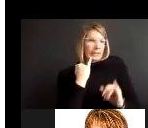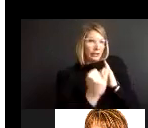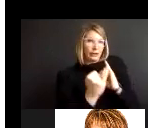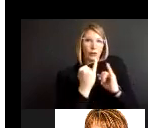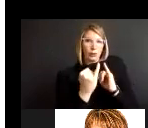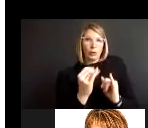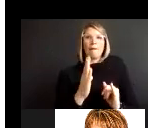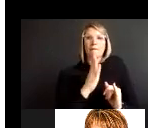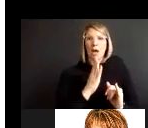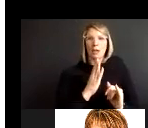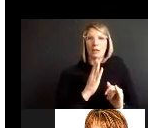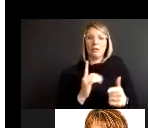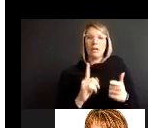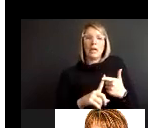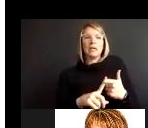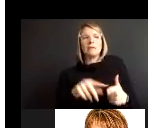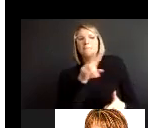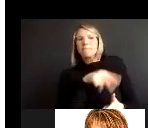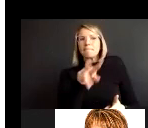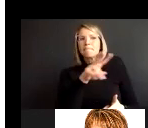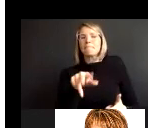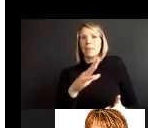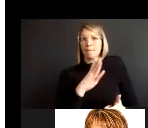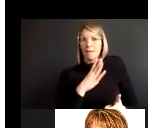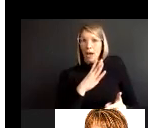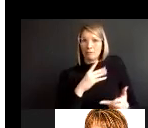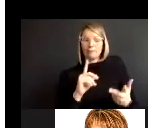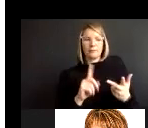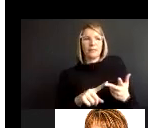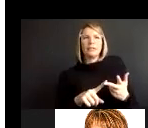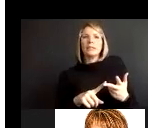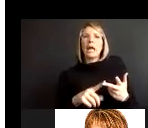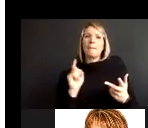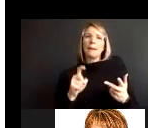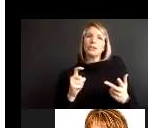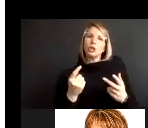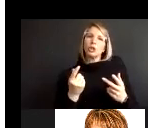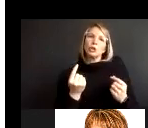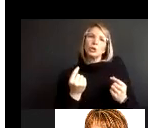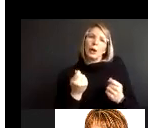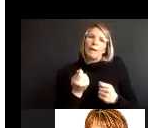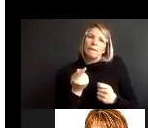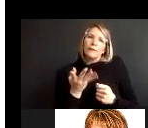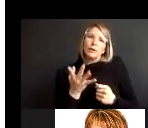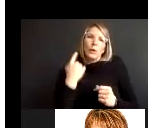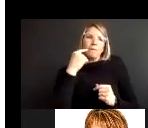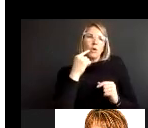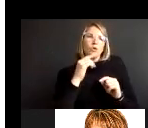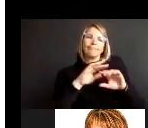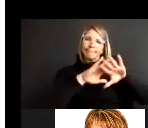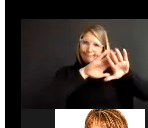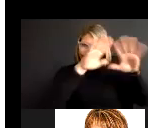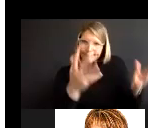judgment of the person and the quality of that clinical relationship between the social worker and the adult.